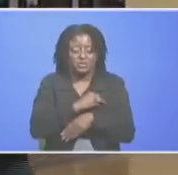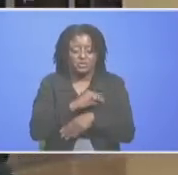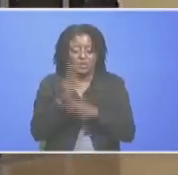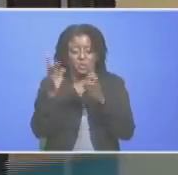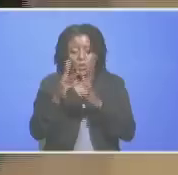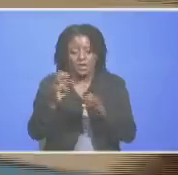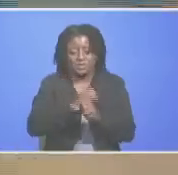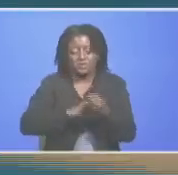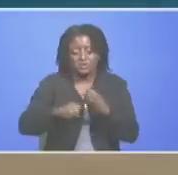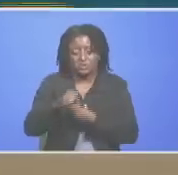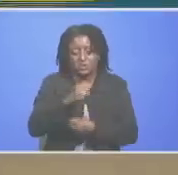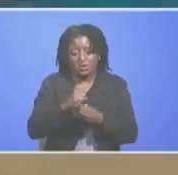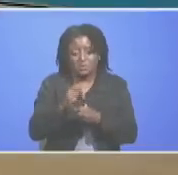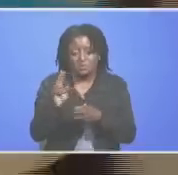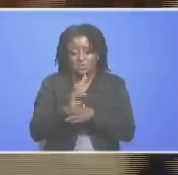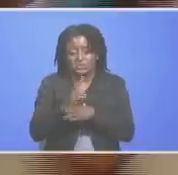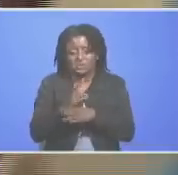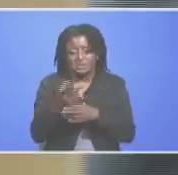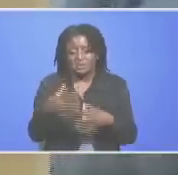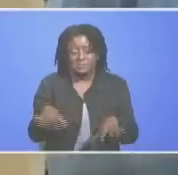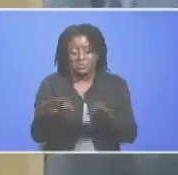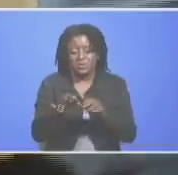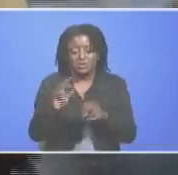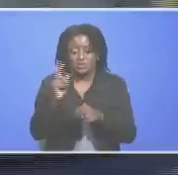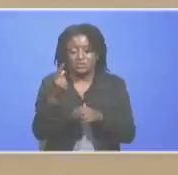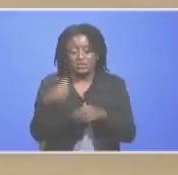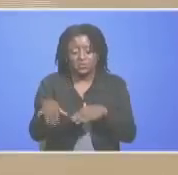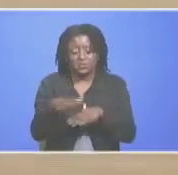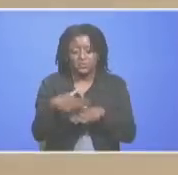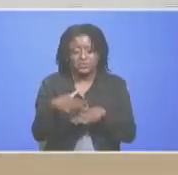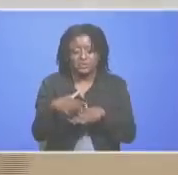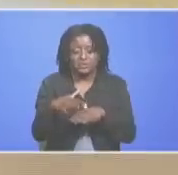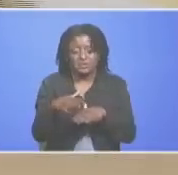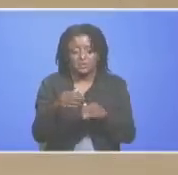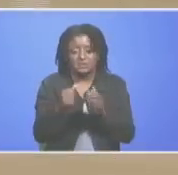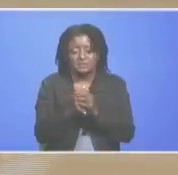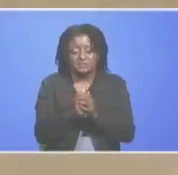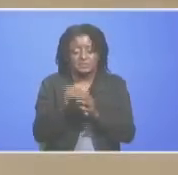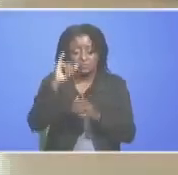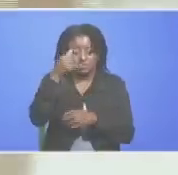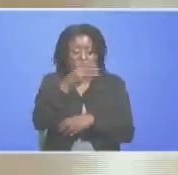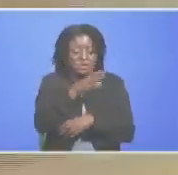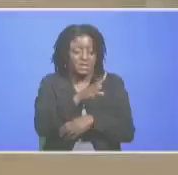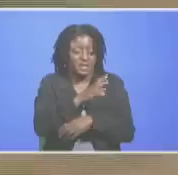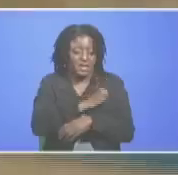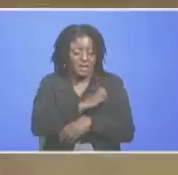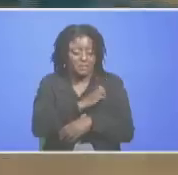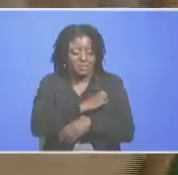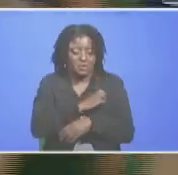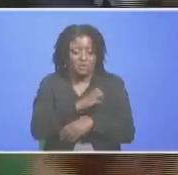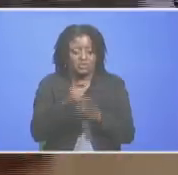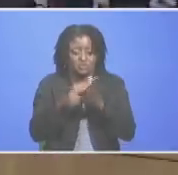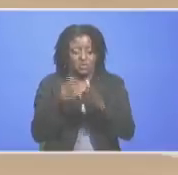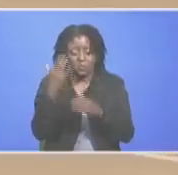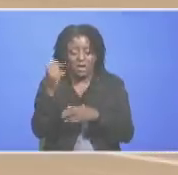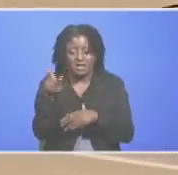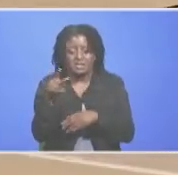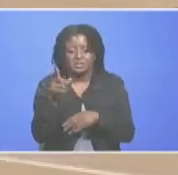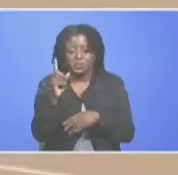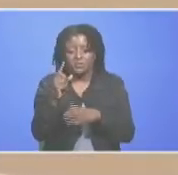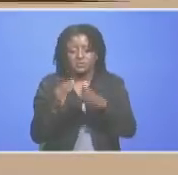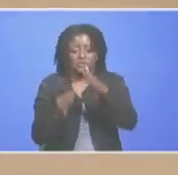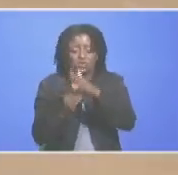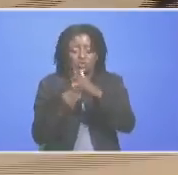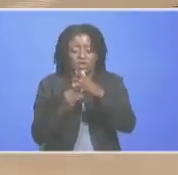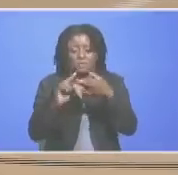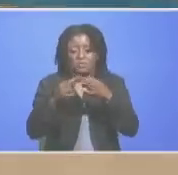capitalizing on some key turnovers, and then the fourth quarter was the John Elmore show as the senior guard showed why he's one of the top-ranked guards in college basketball